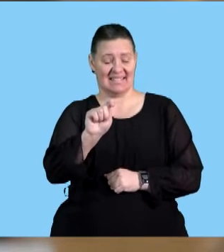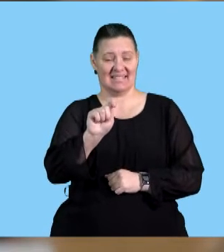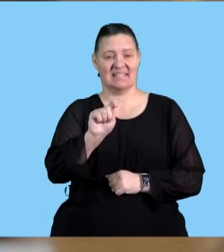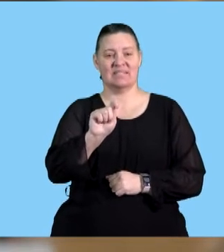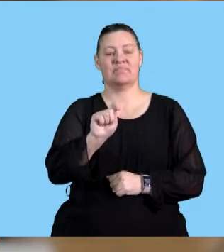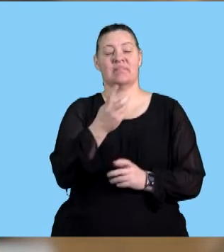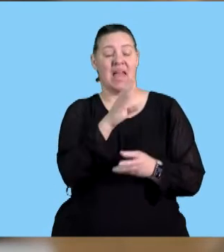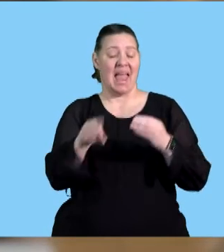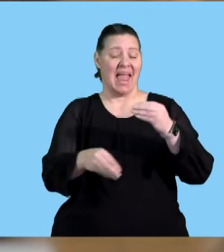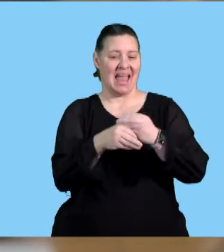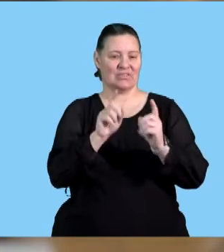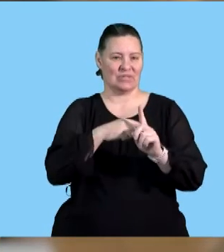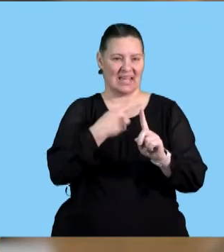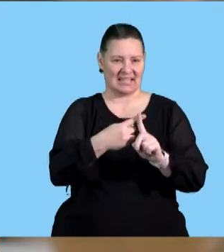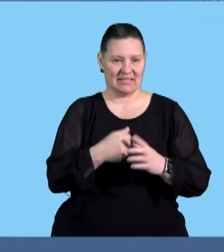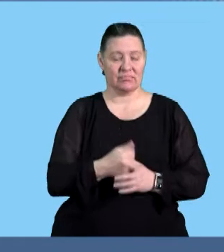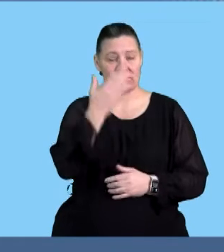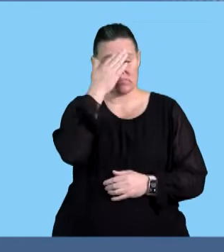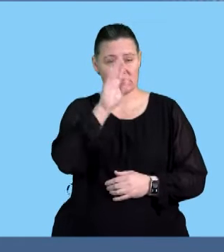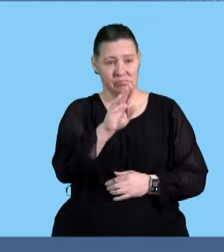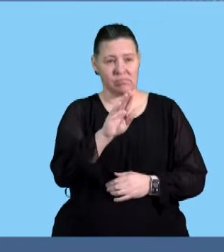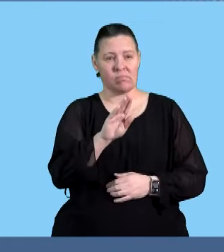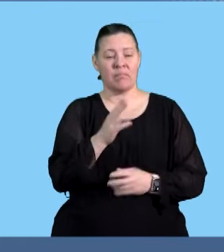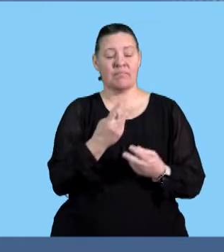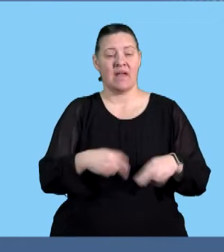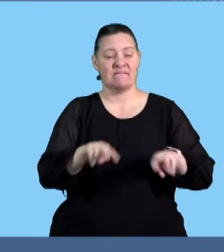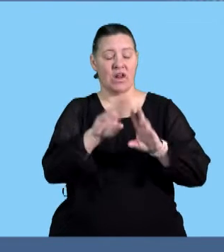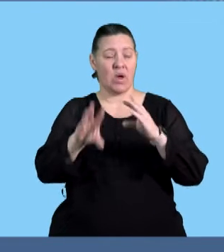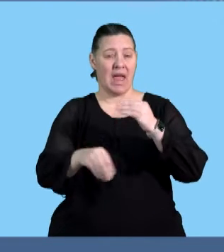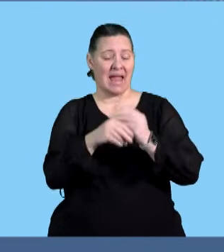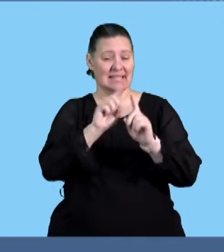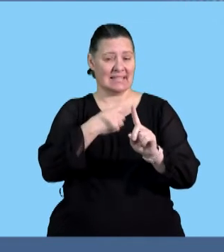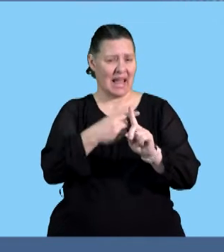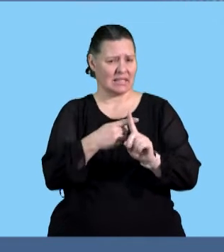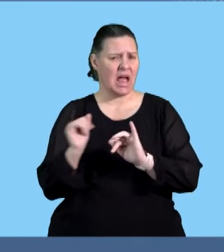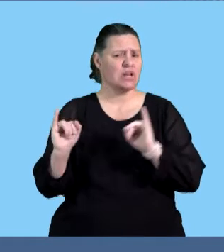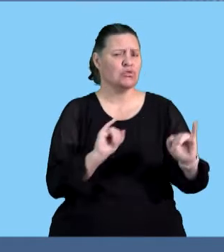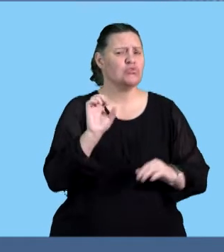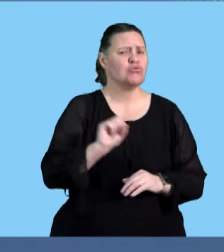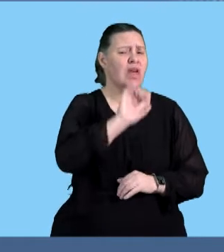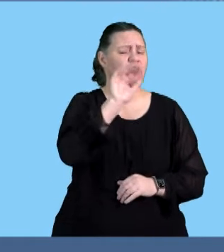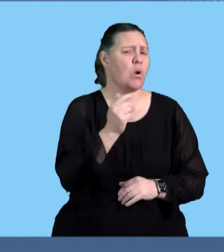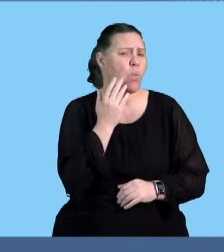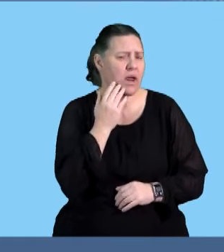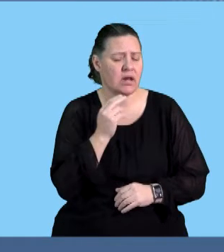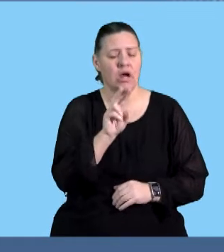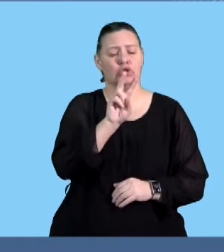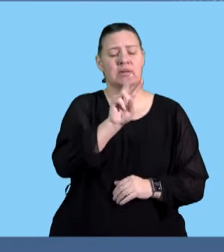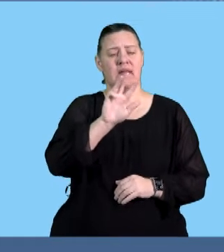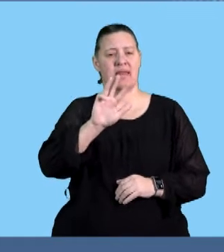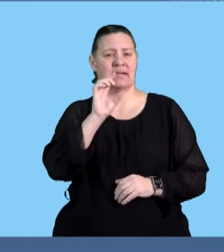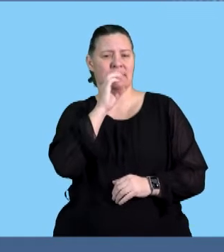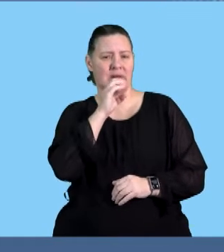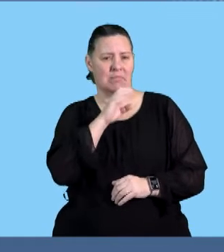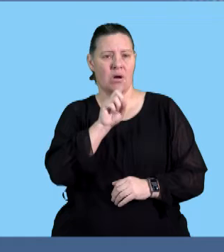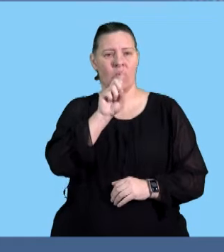tax. Did you know that the value added tax was introduced in South Africa on the 29th